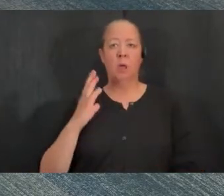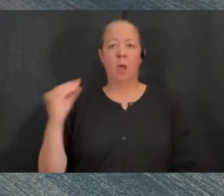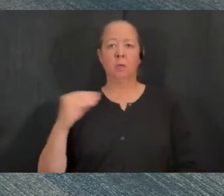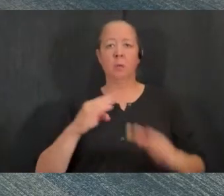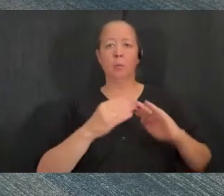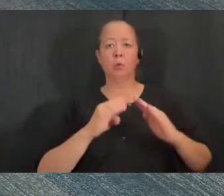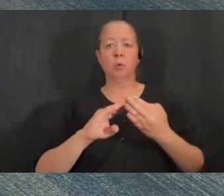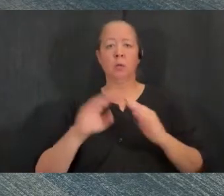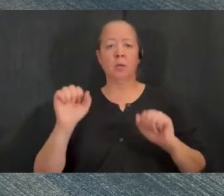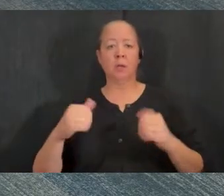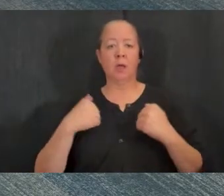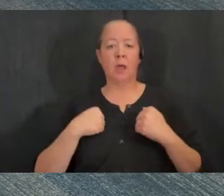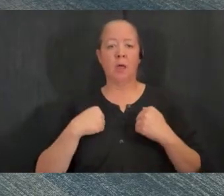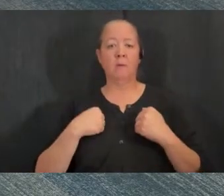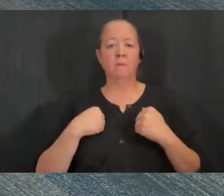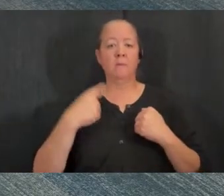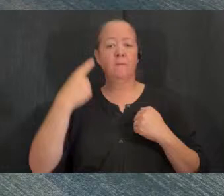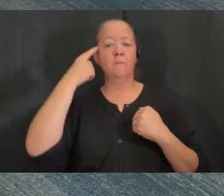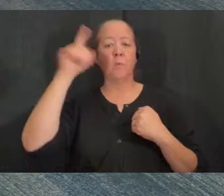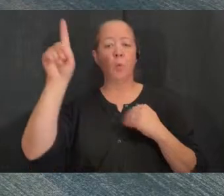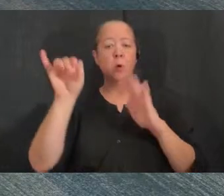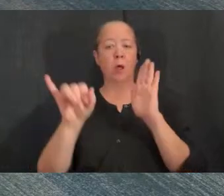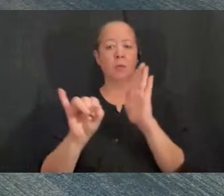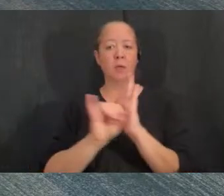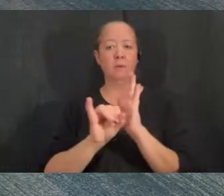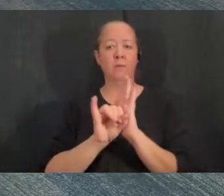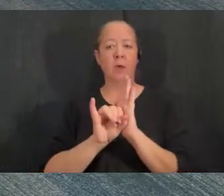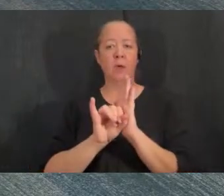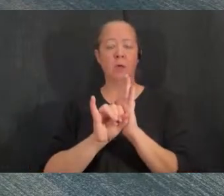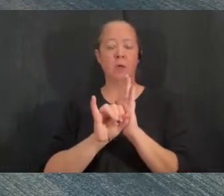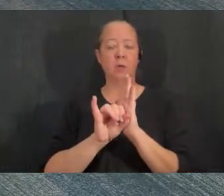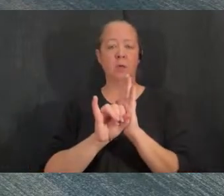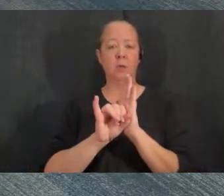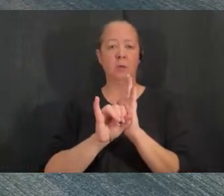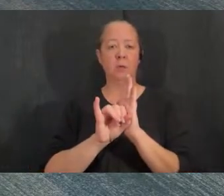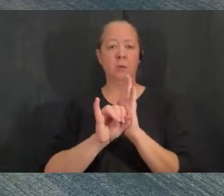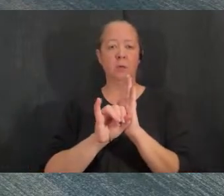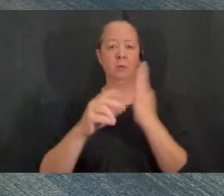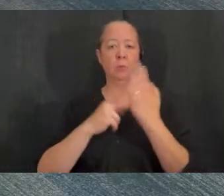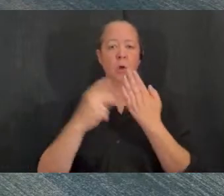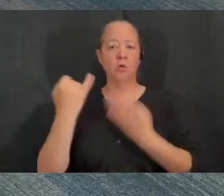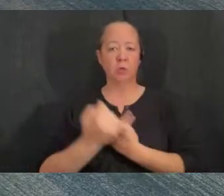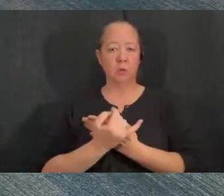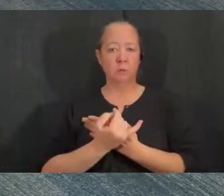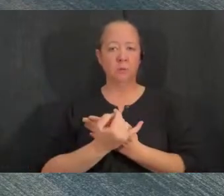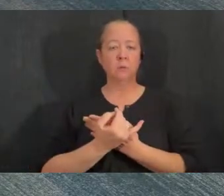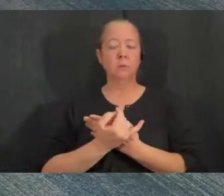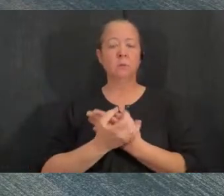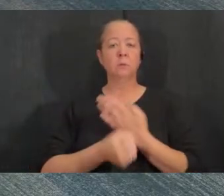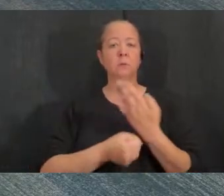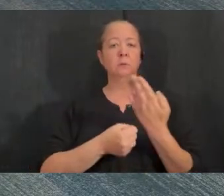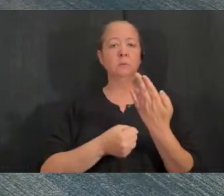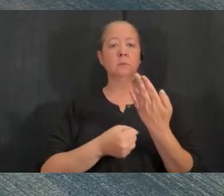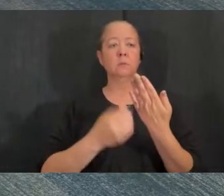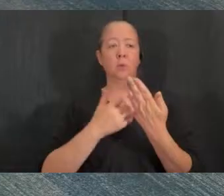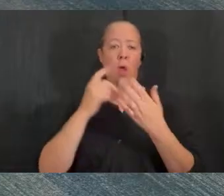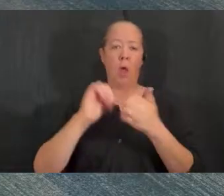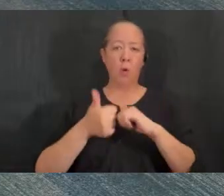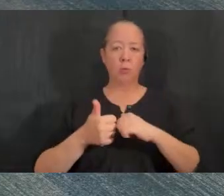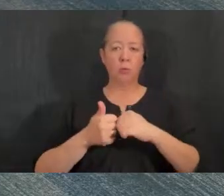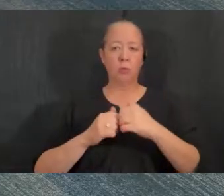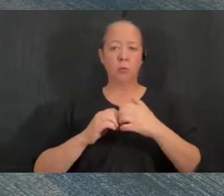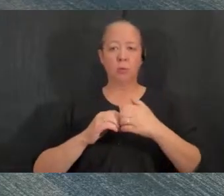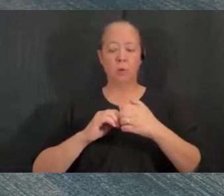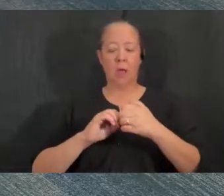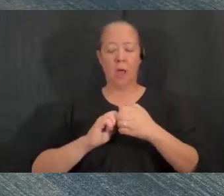have to identify and line up projects, to come up, prioritize, and look forward to those. And